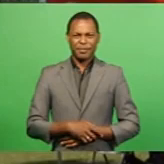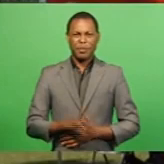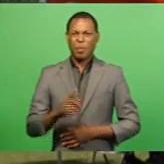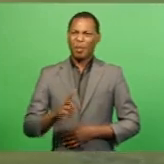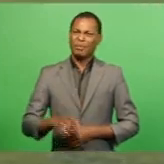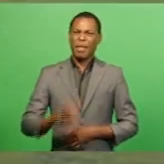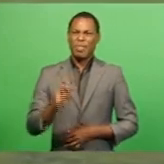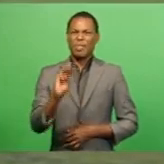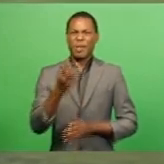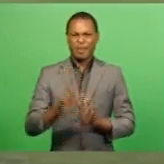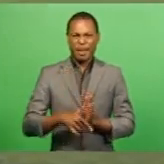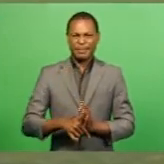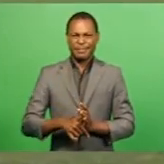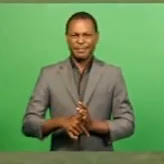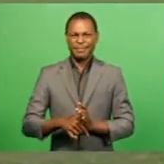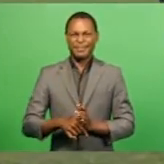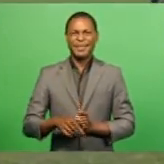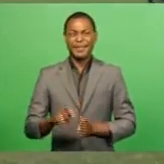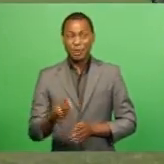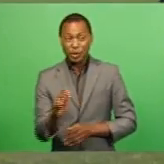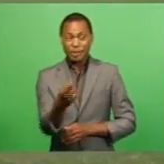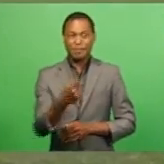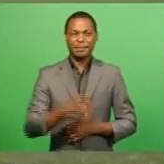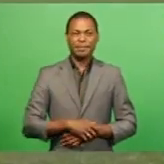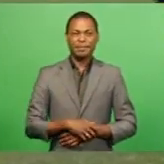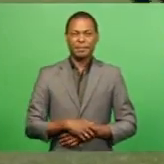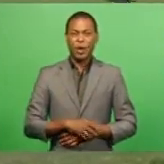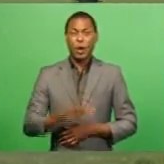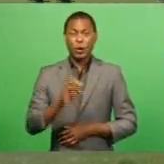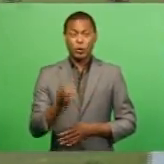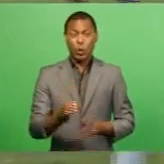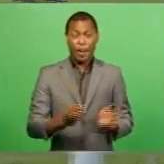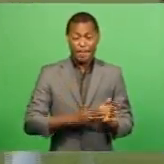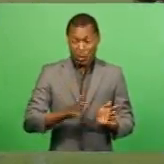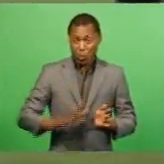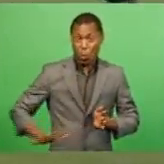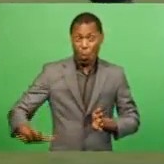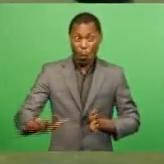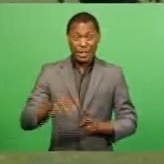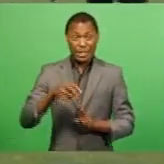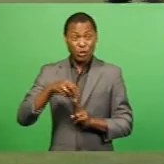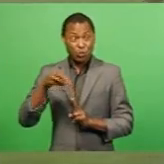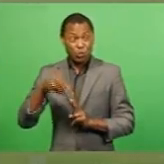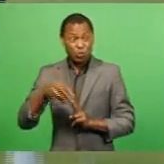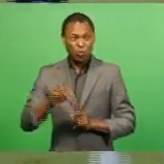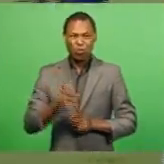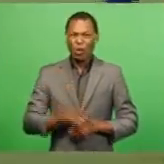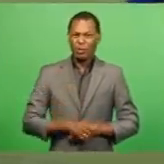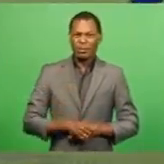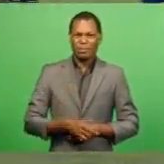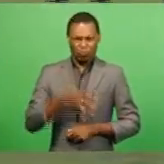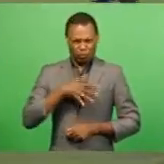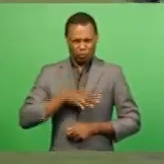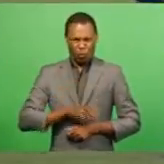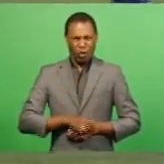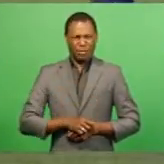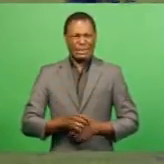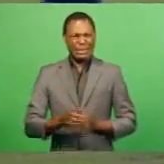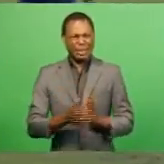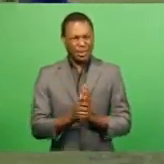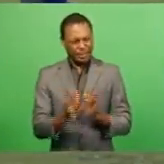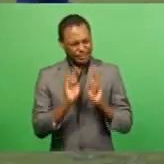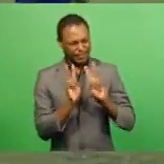third series. Wildcard inclusions Madhuwata selection will be out to gain as much exposure as they can from teams like